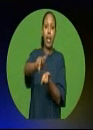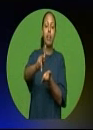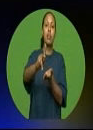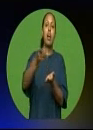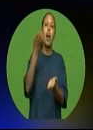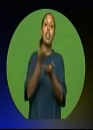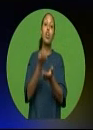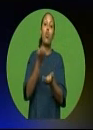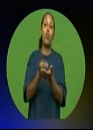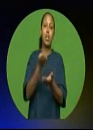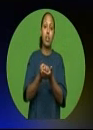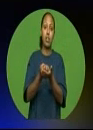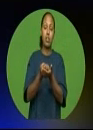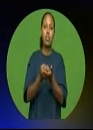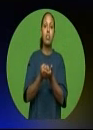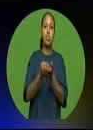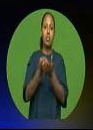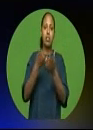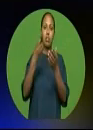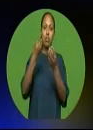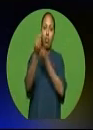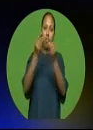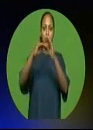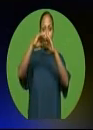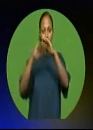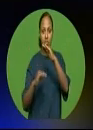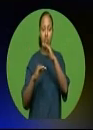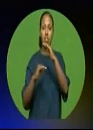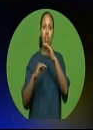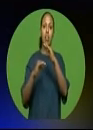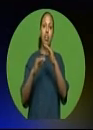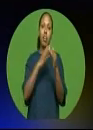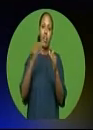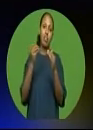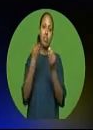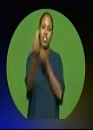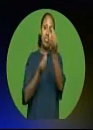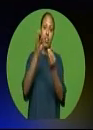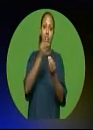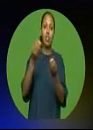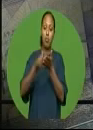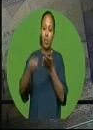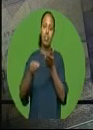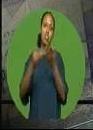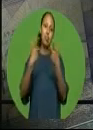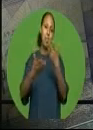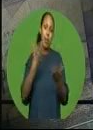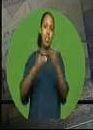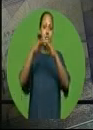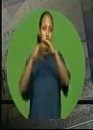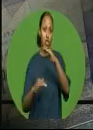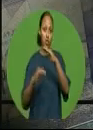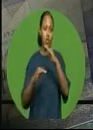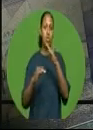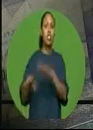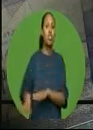an economic slump when sales and revenues may be reduced.